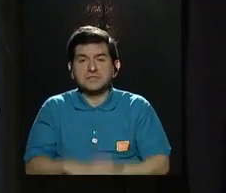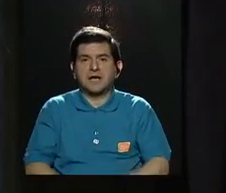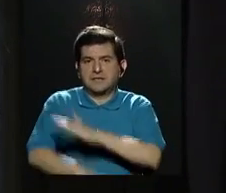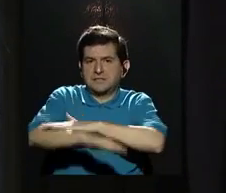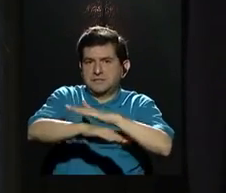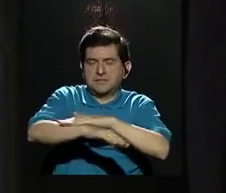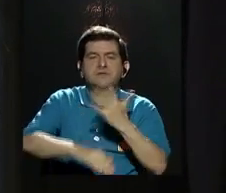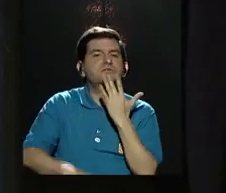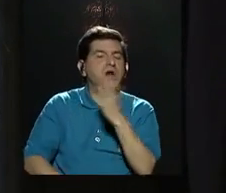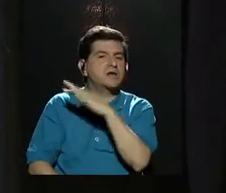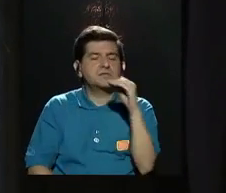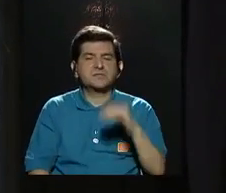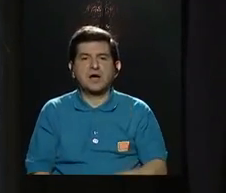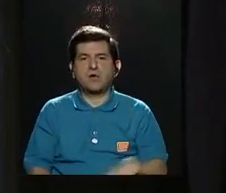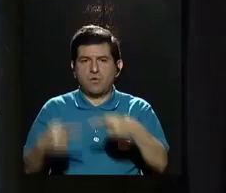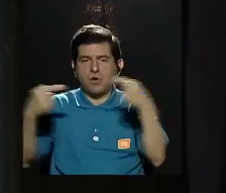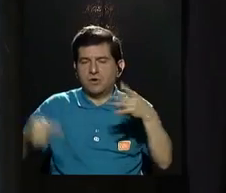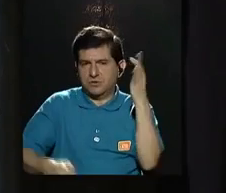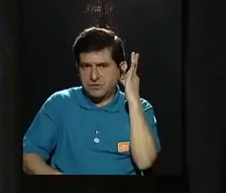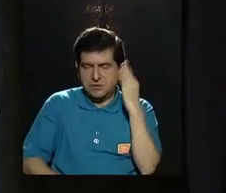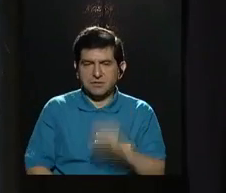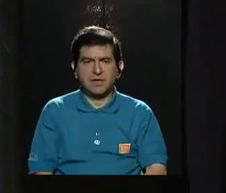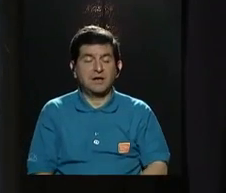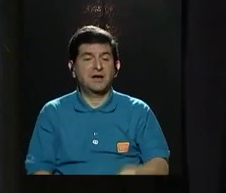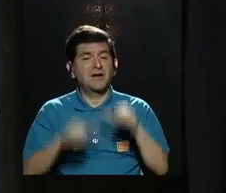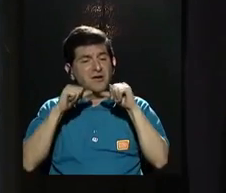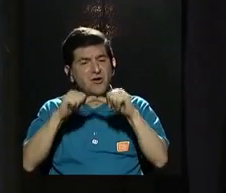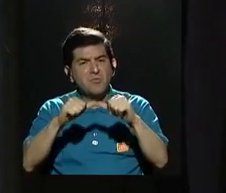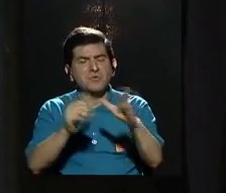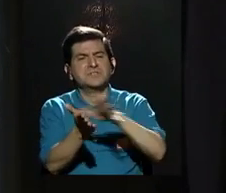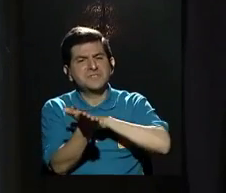continues to be destroyed.